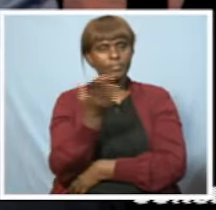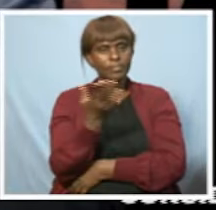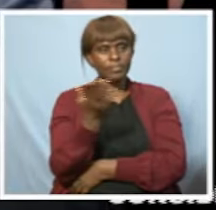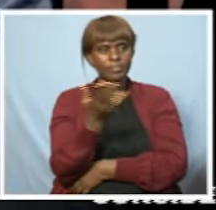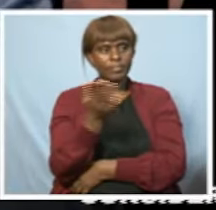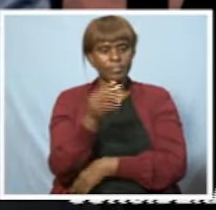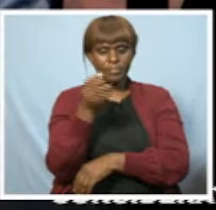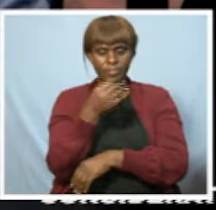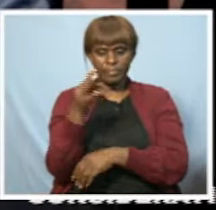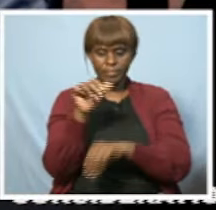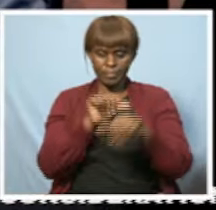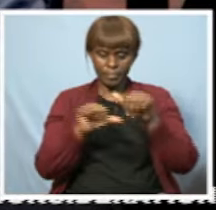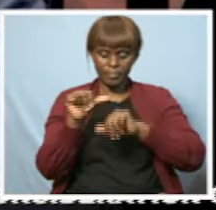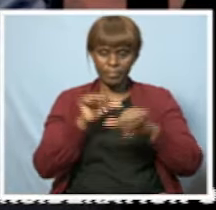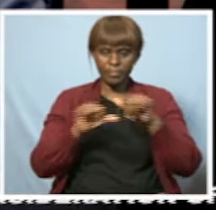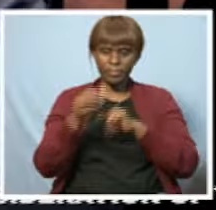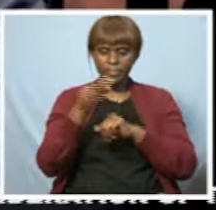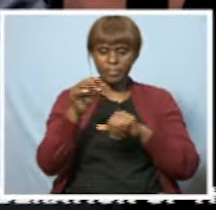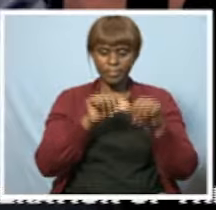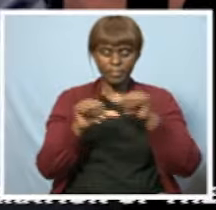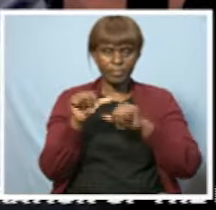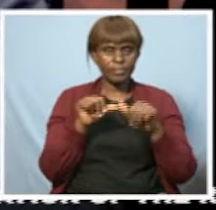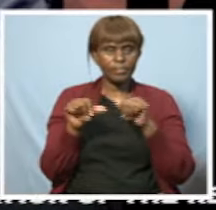of about